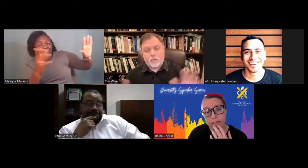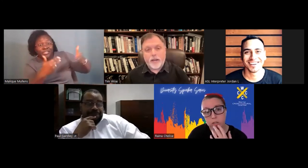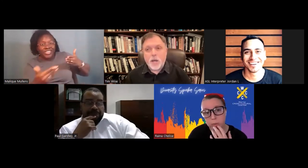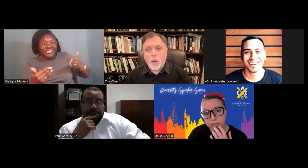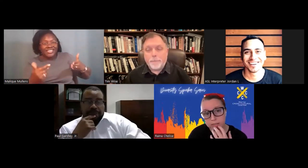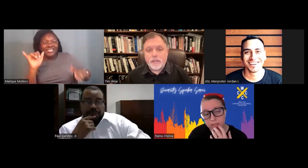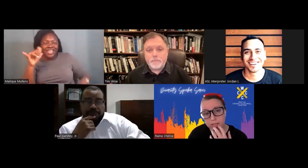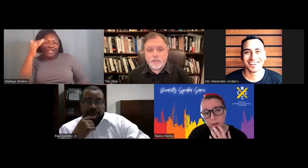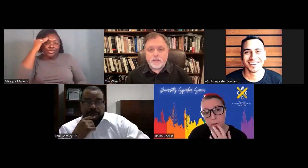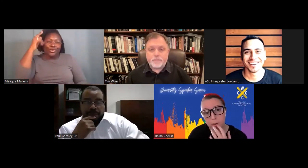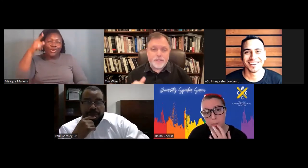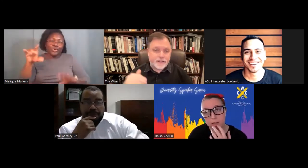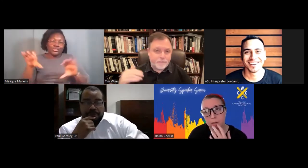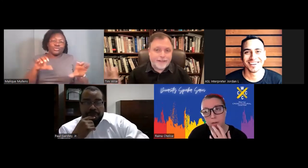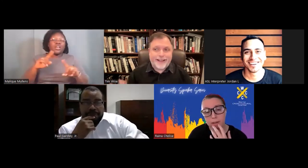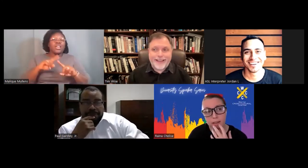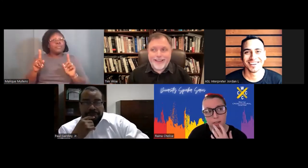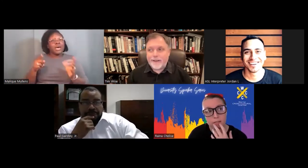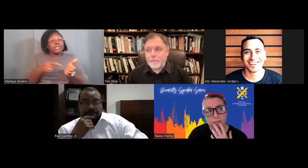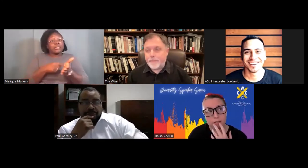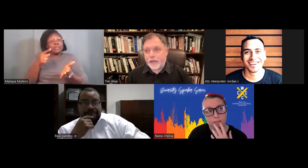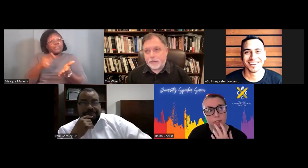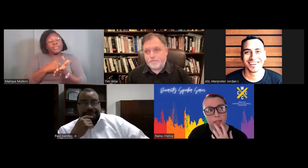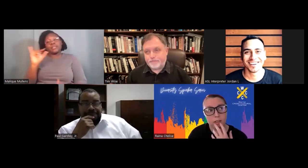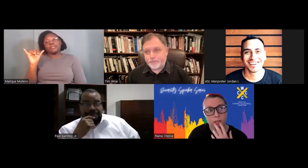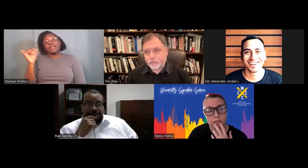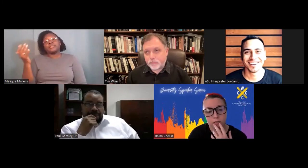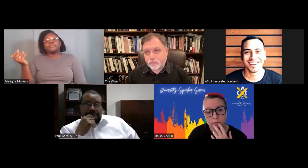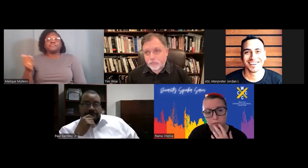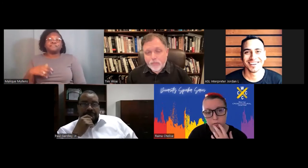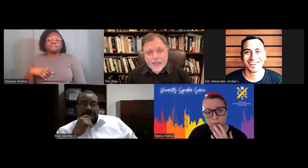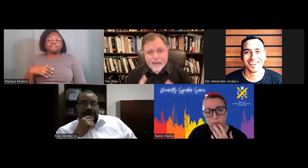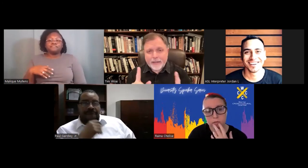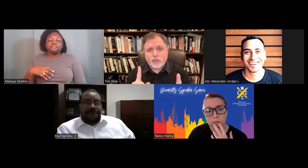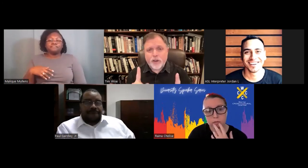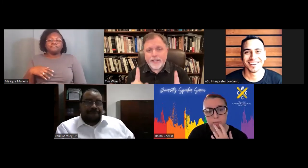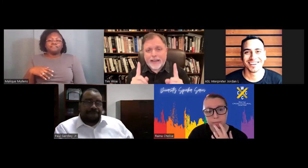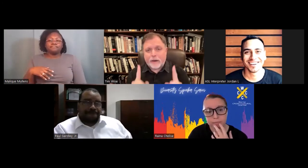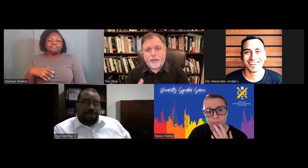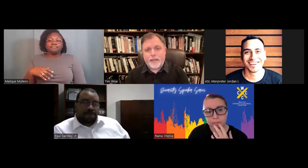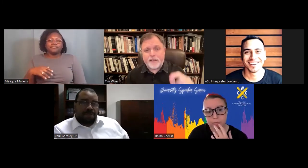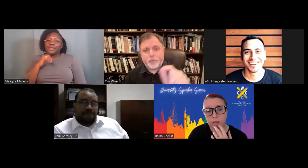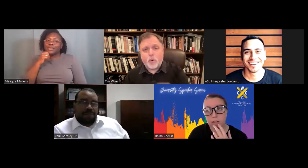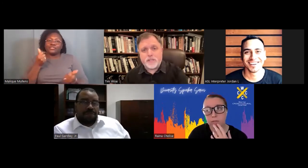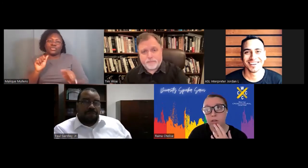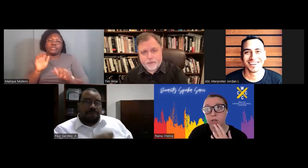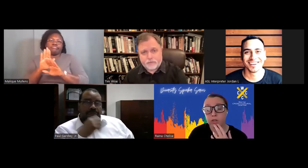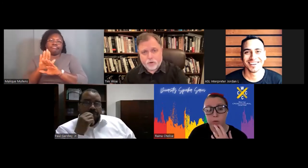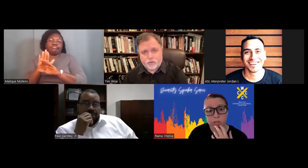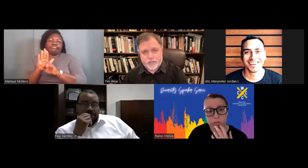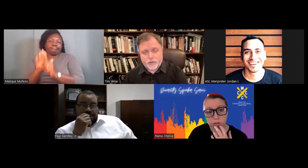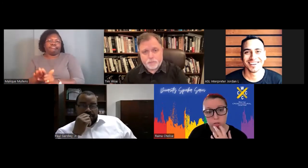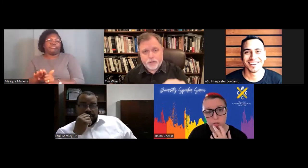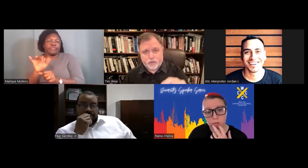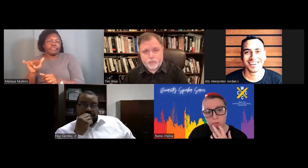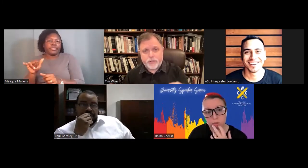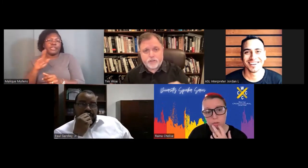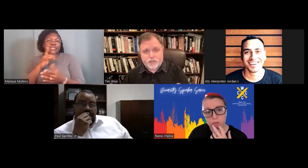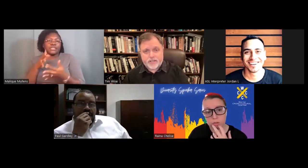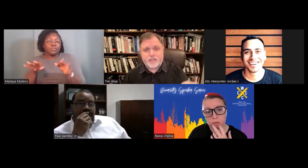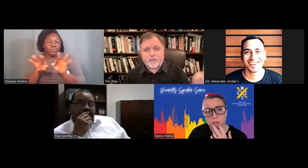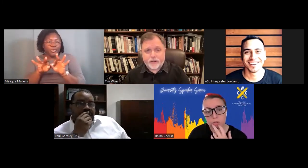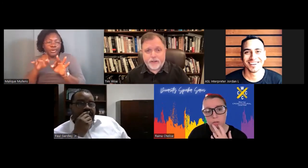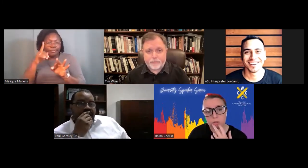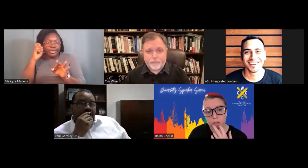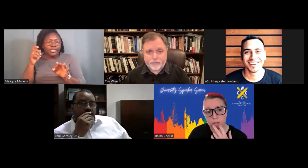know, right? But something like, and I'm not trying to downplay the importance of microaggressions, because the